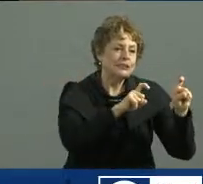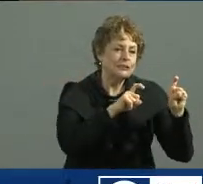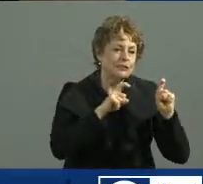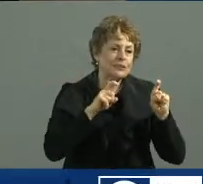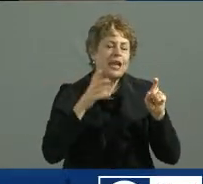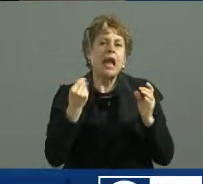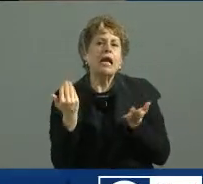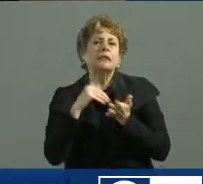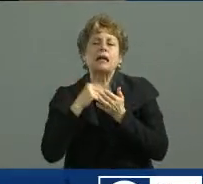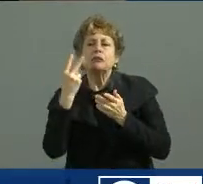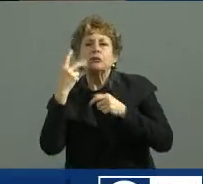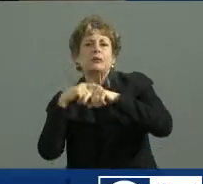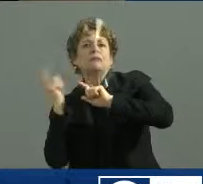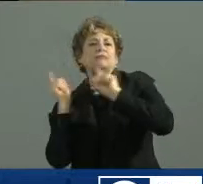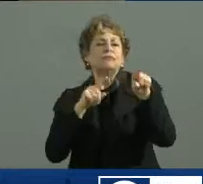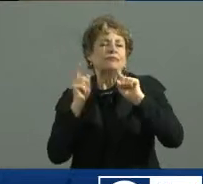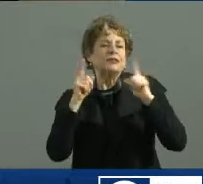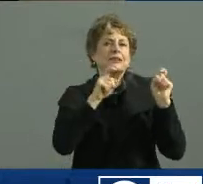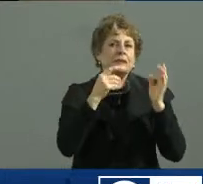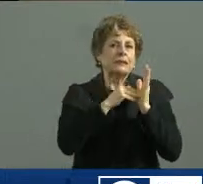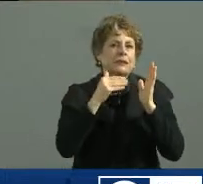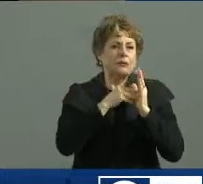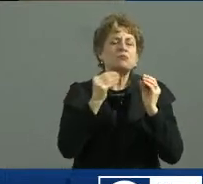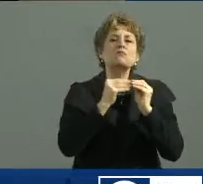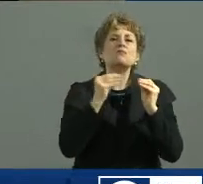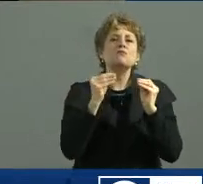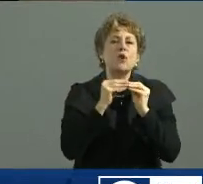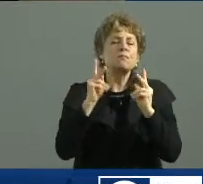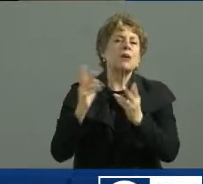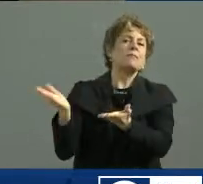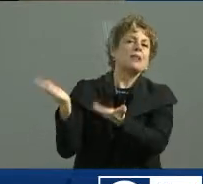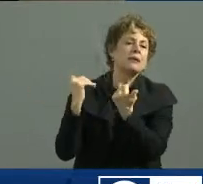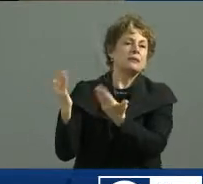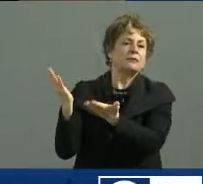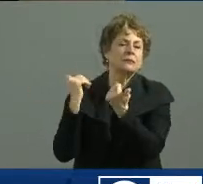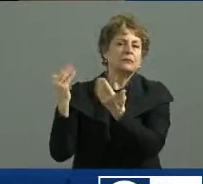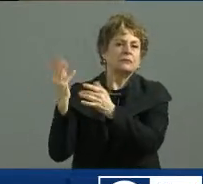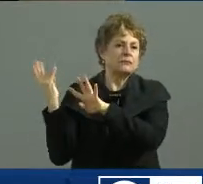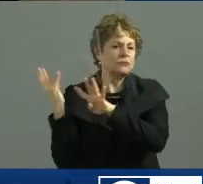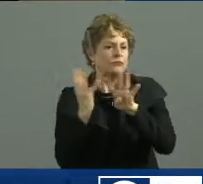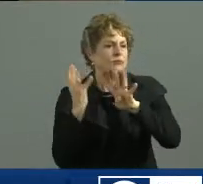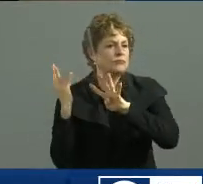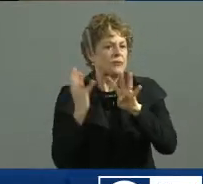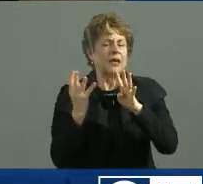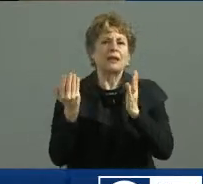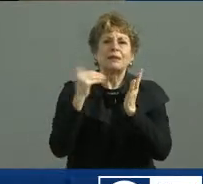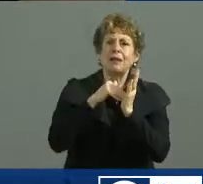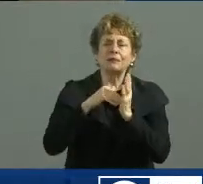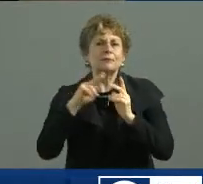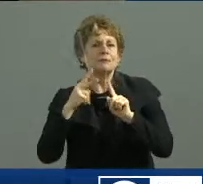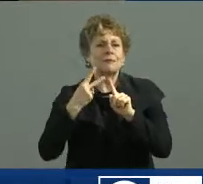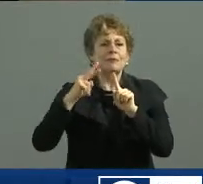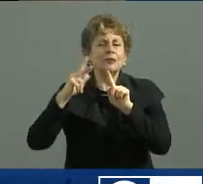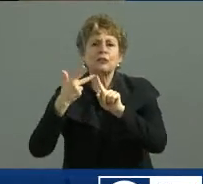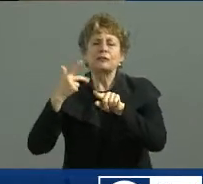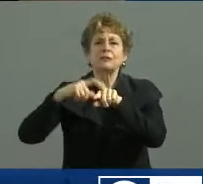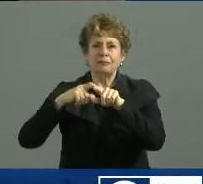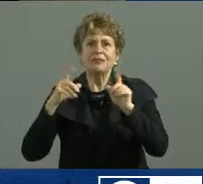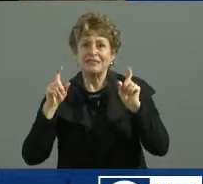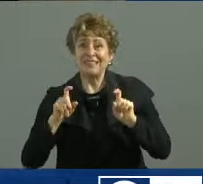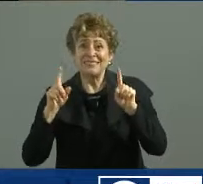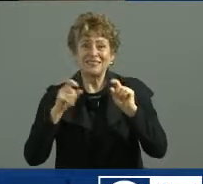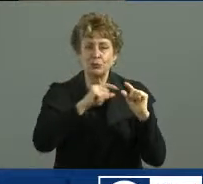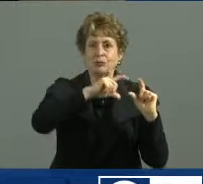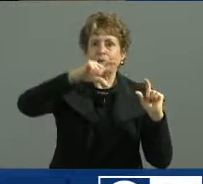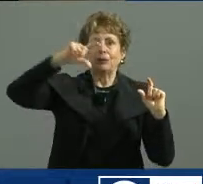people who are returning for repeat tests. And so a larger proportion of those tests are for repeat individuals. The